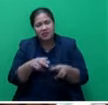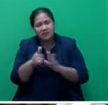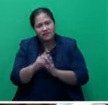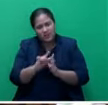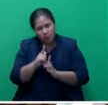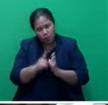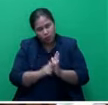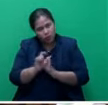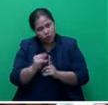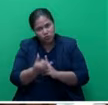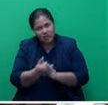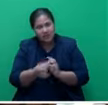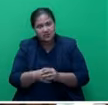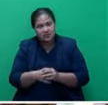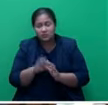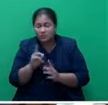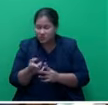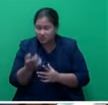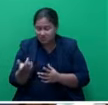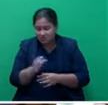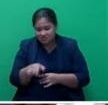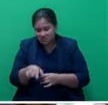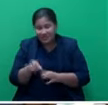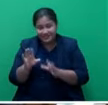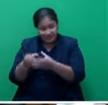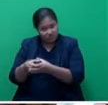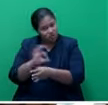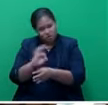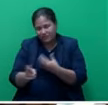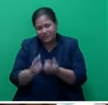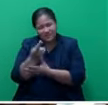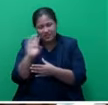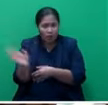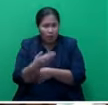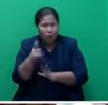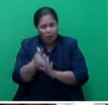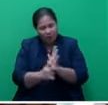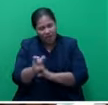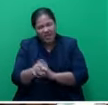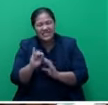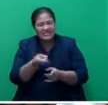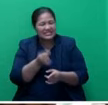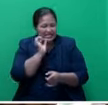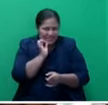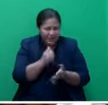obviously it is not representative of all the lawyers in Fiji. In fact, it is a representation of a minority of lawyers in Fiji.